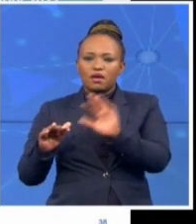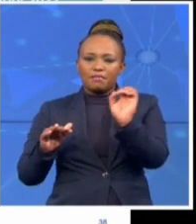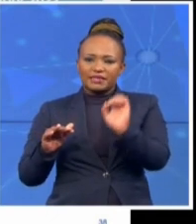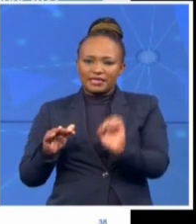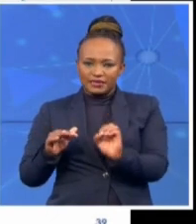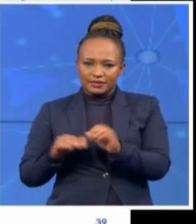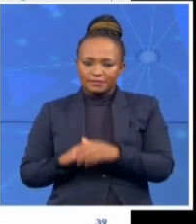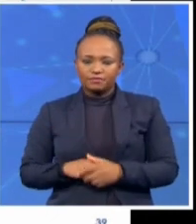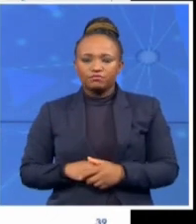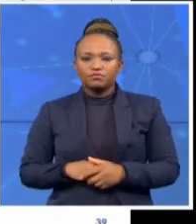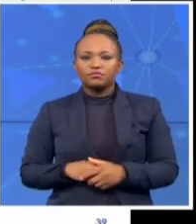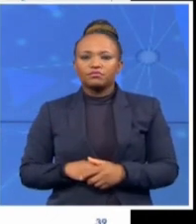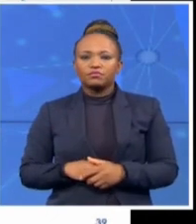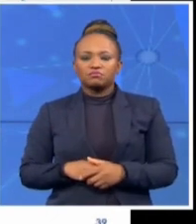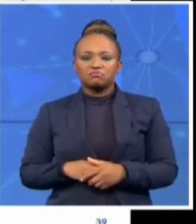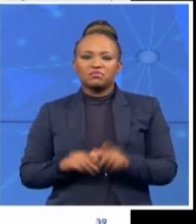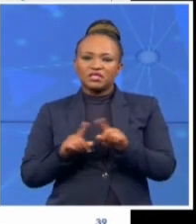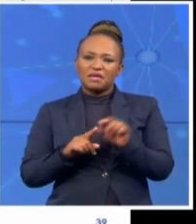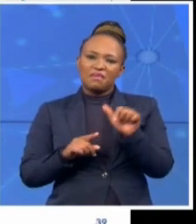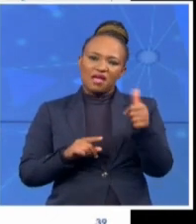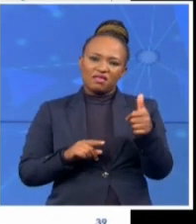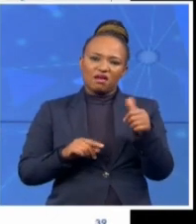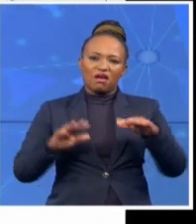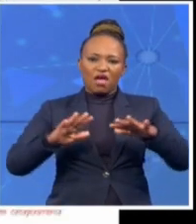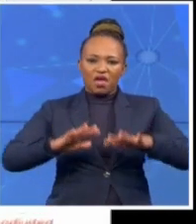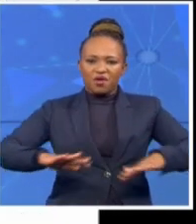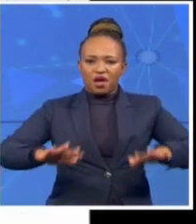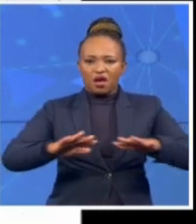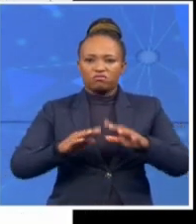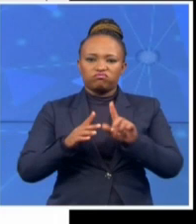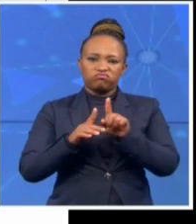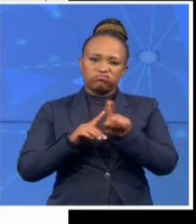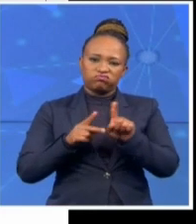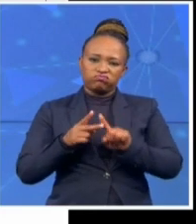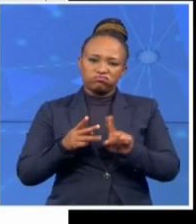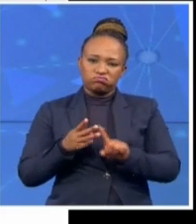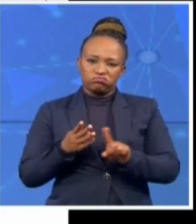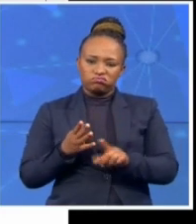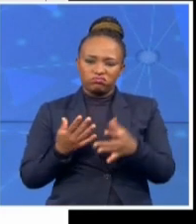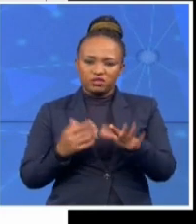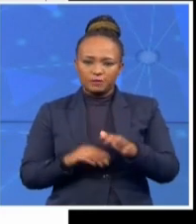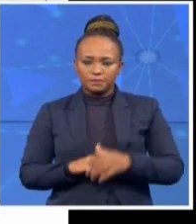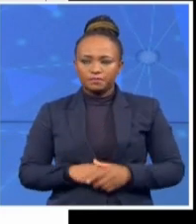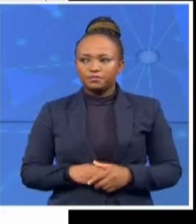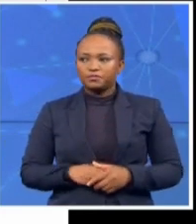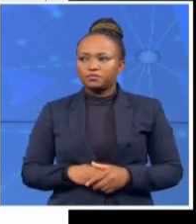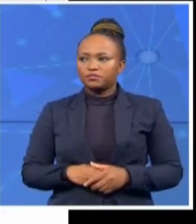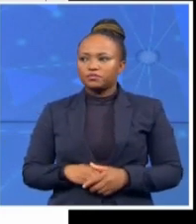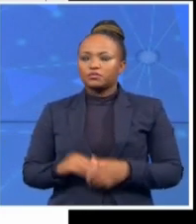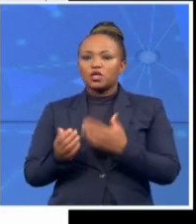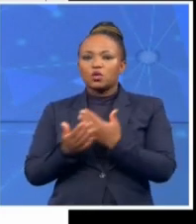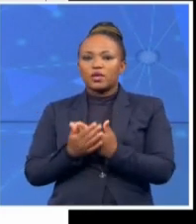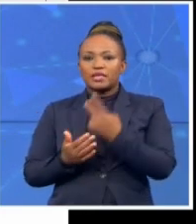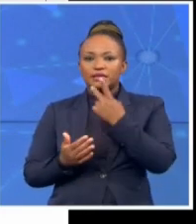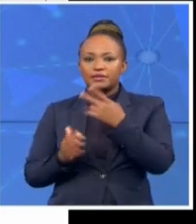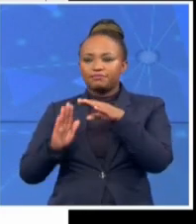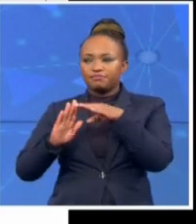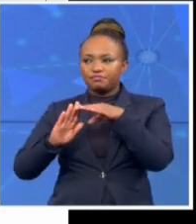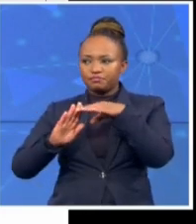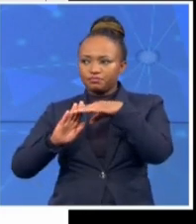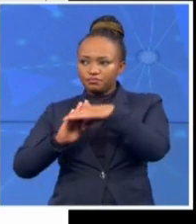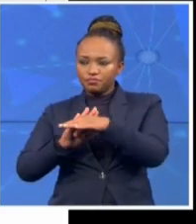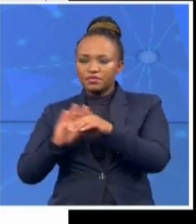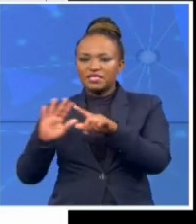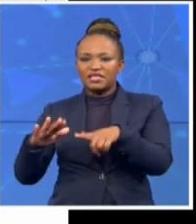geographic areas. Our total vaccines administered per week, you can see a drop down to 17,000 over the last 3